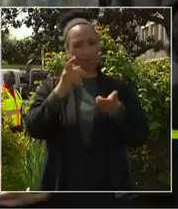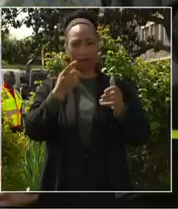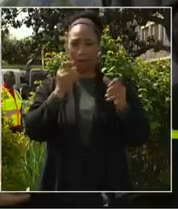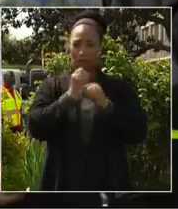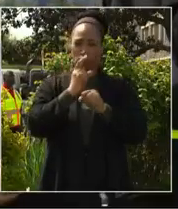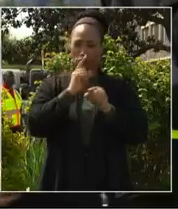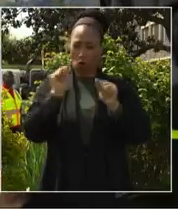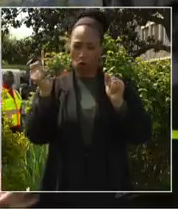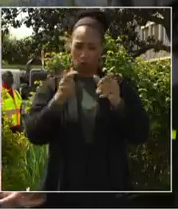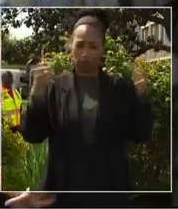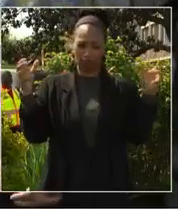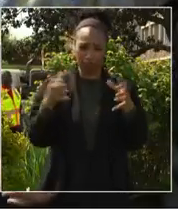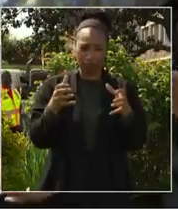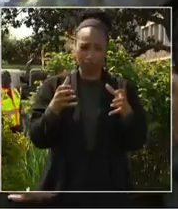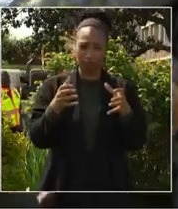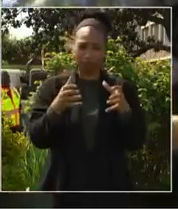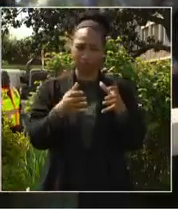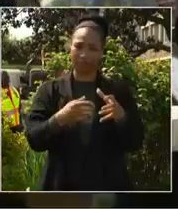Water.